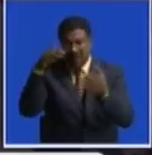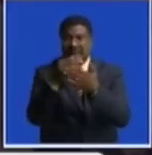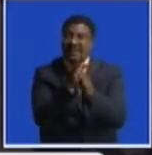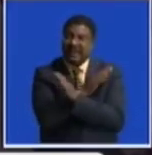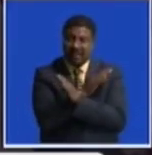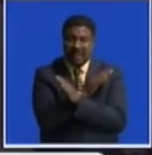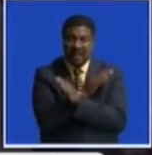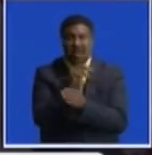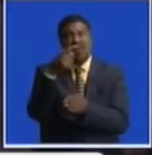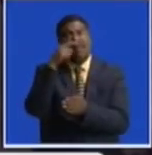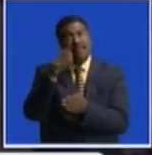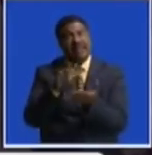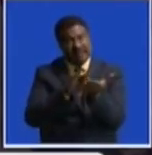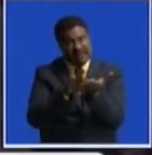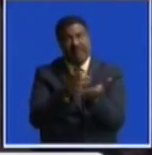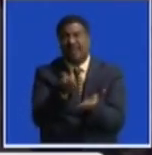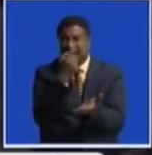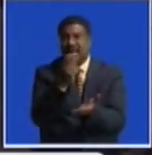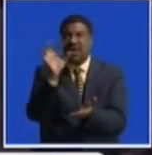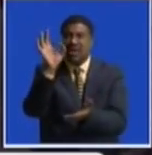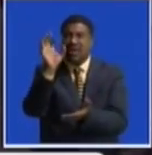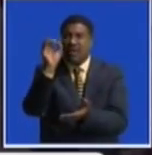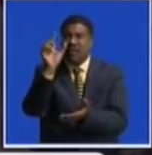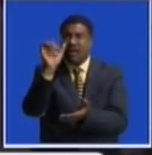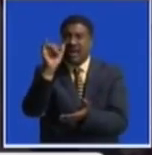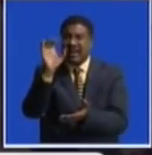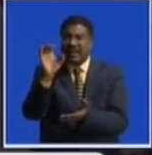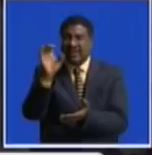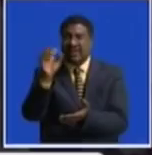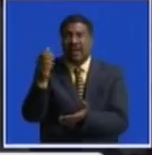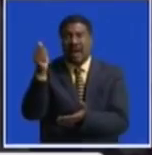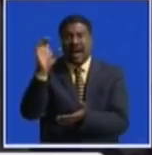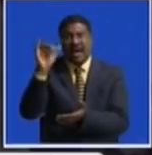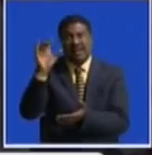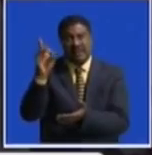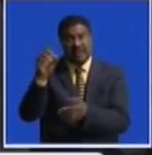taking of folic acid is of great importance to